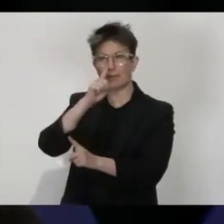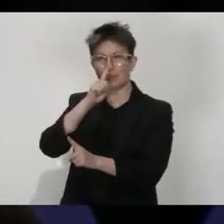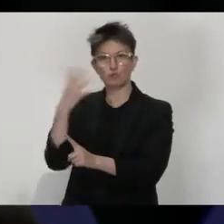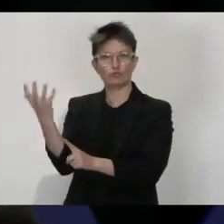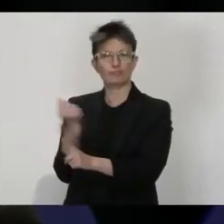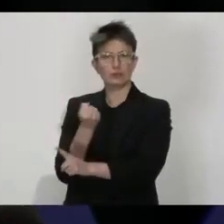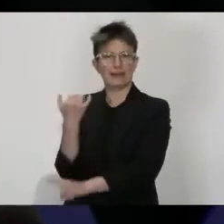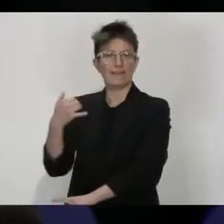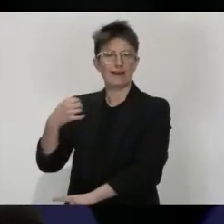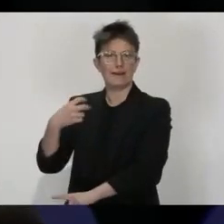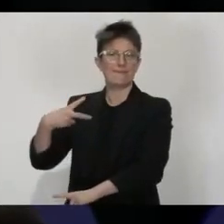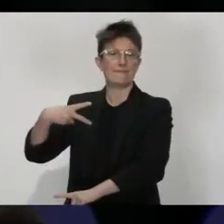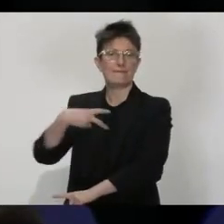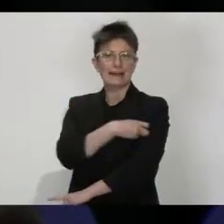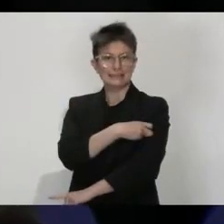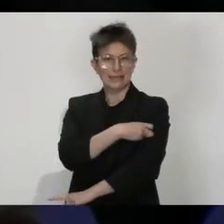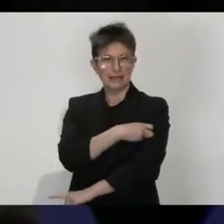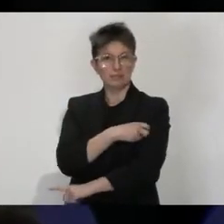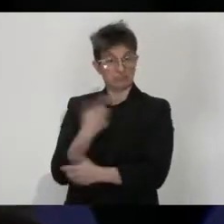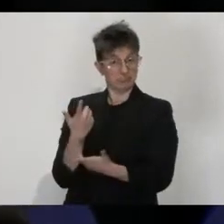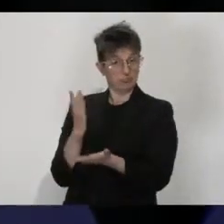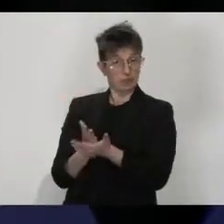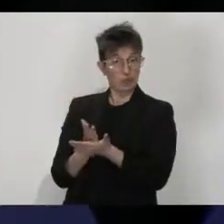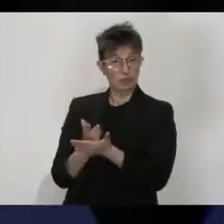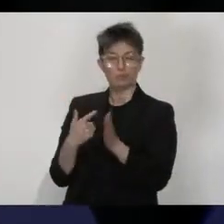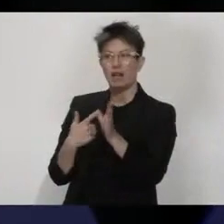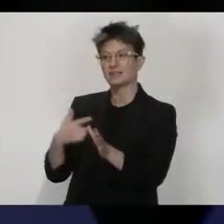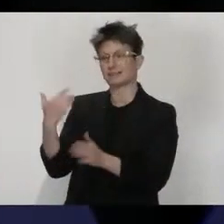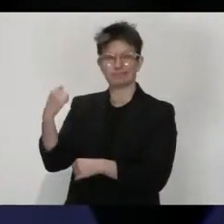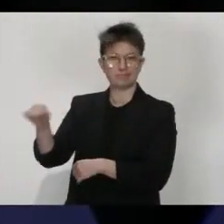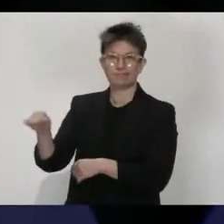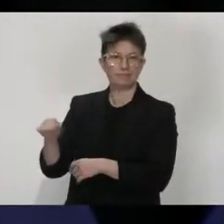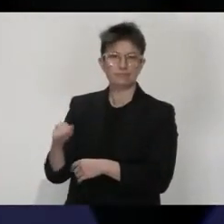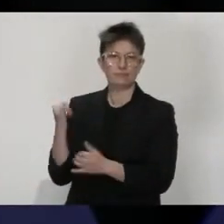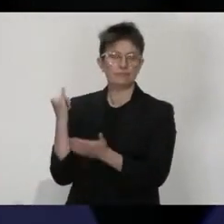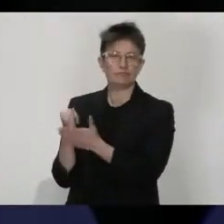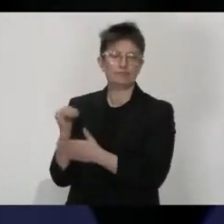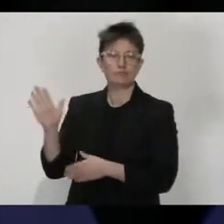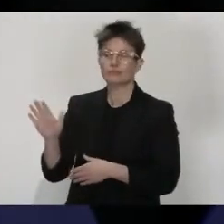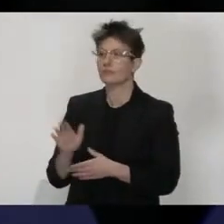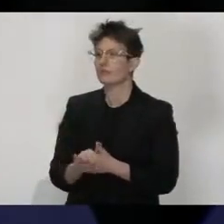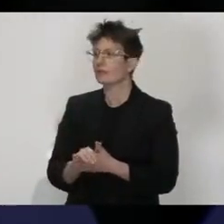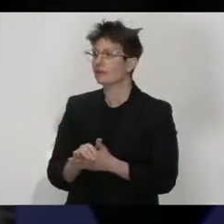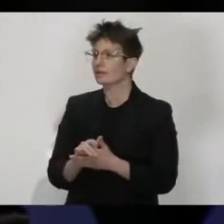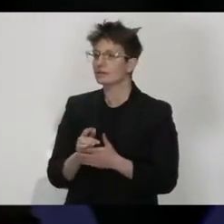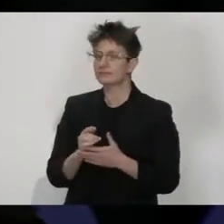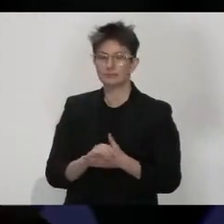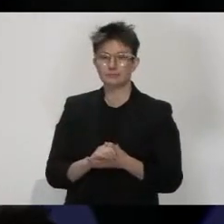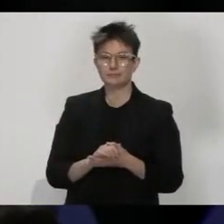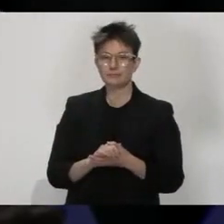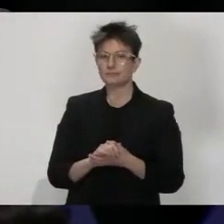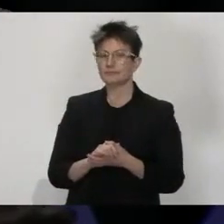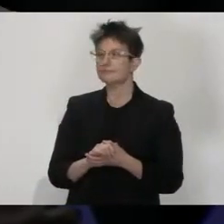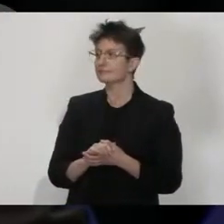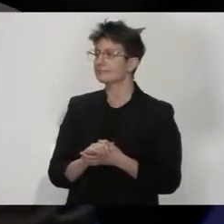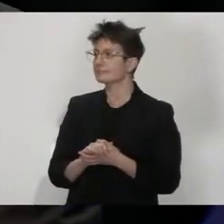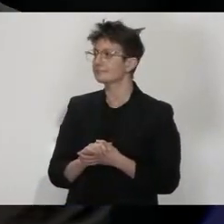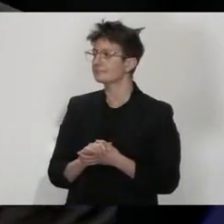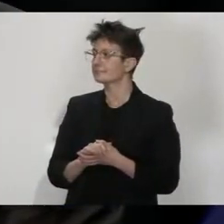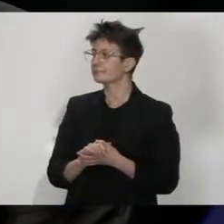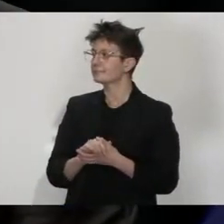I haven't seen it, sorry, Jess. So we'll just come right over here and we'll Jen Janae and work our way back. Thank you. Just an